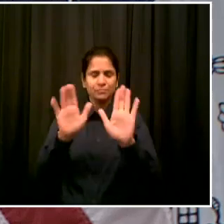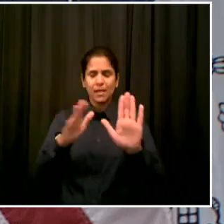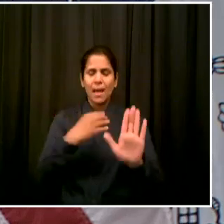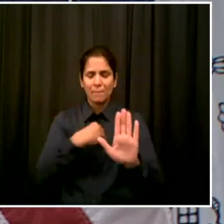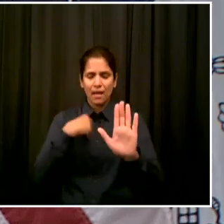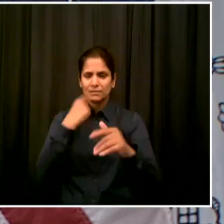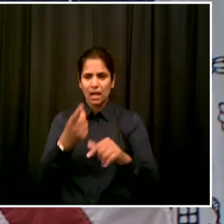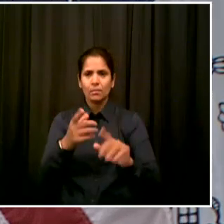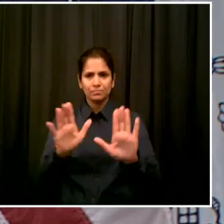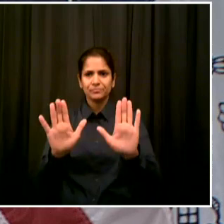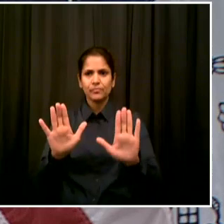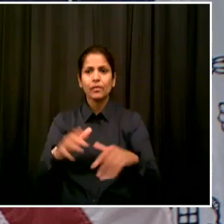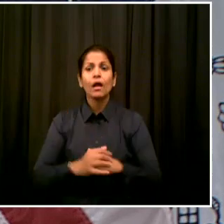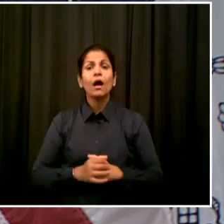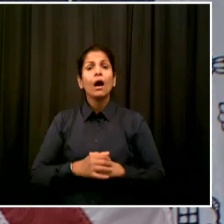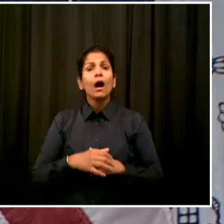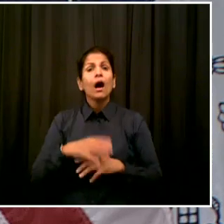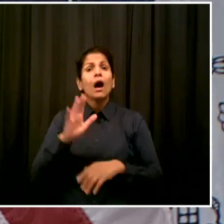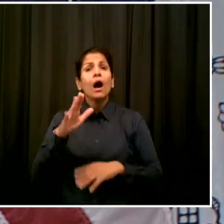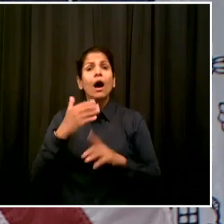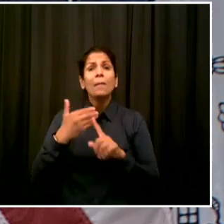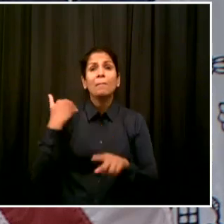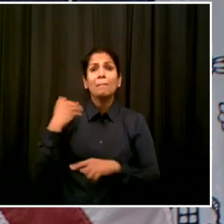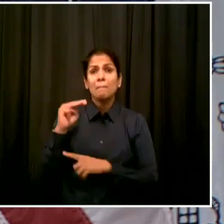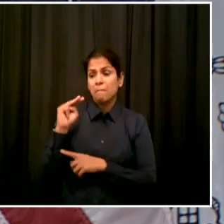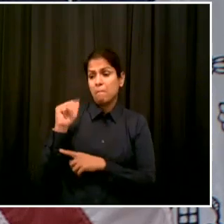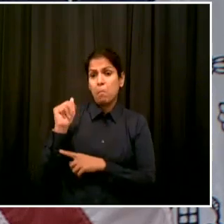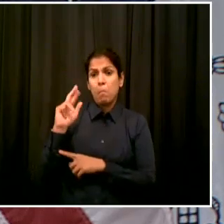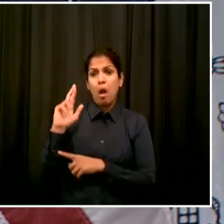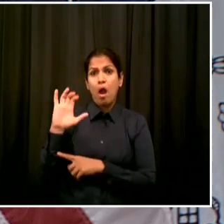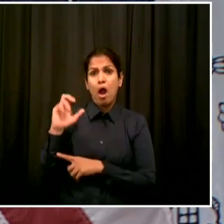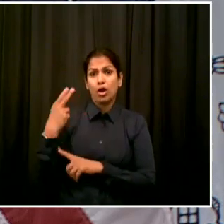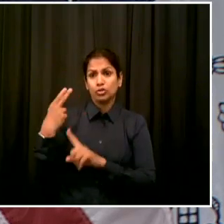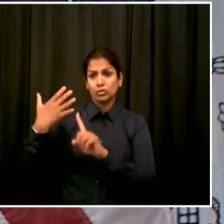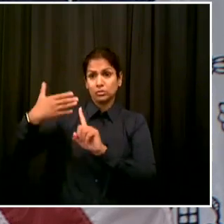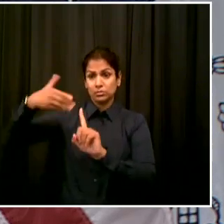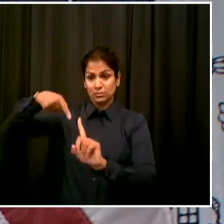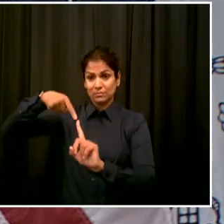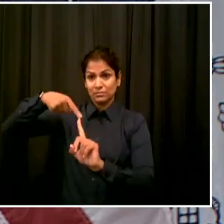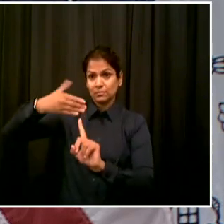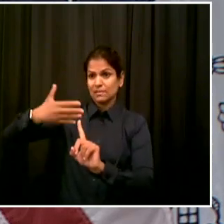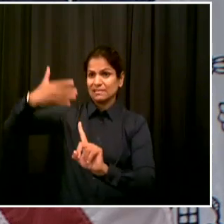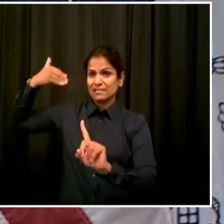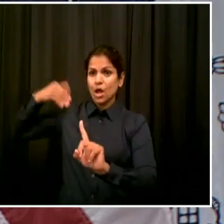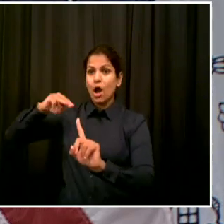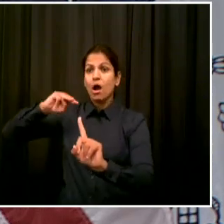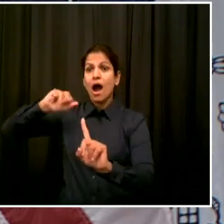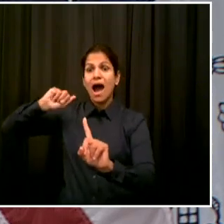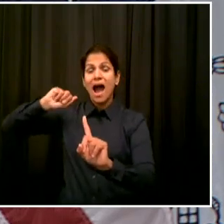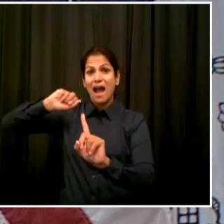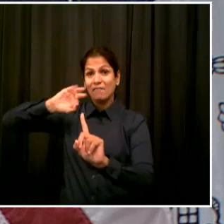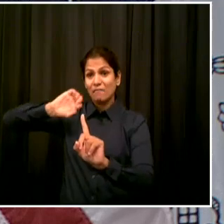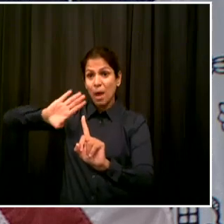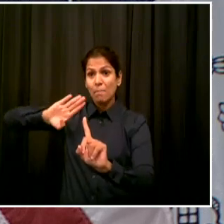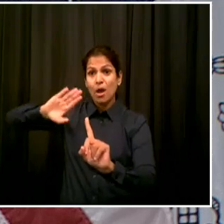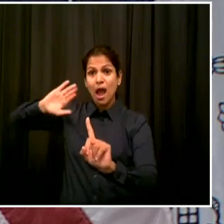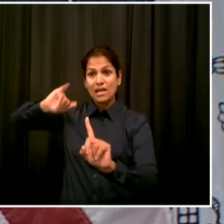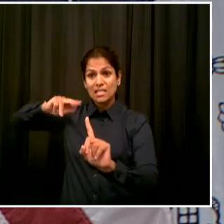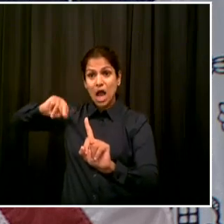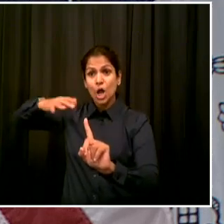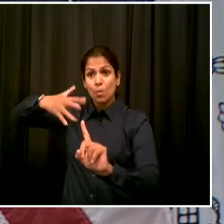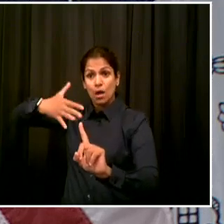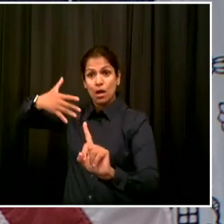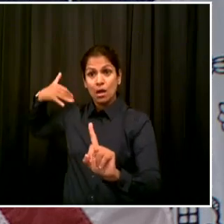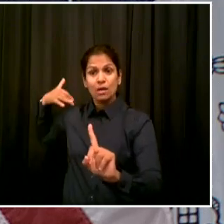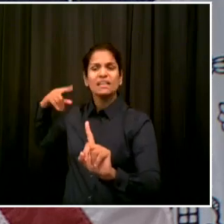happening. And some of it was changes in law, some of it was decisions by DAs, but things